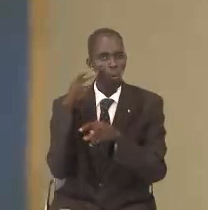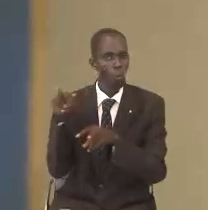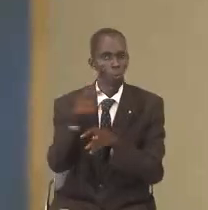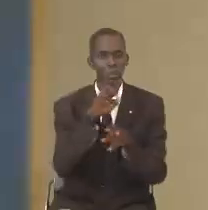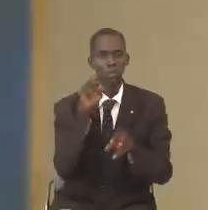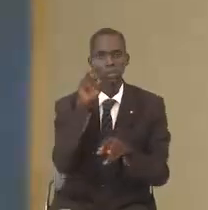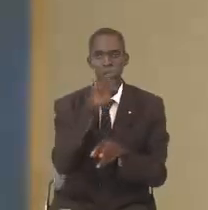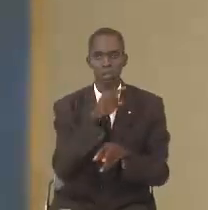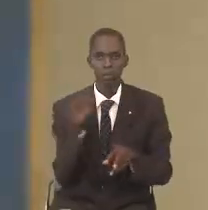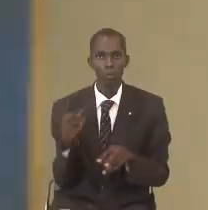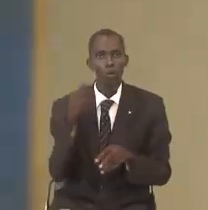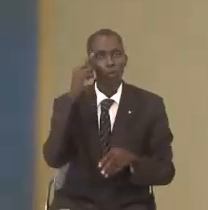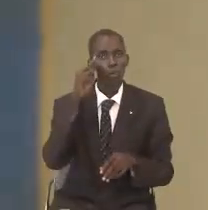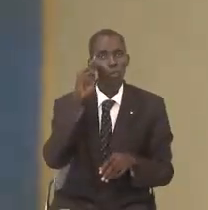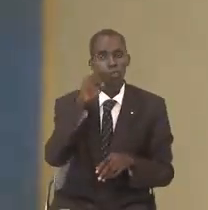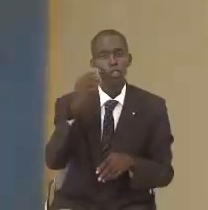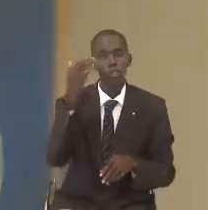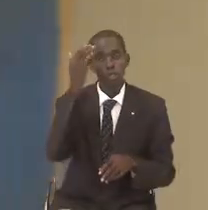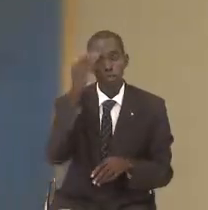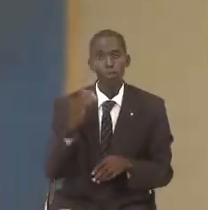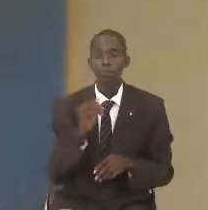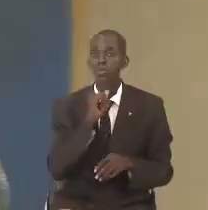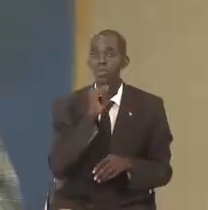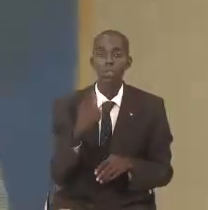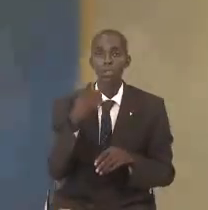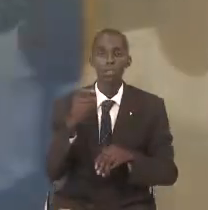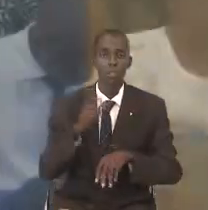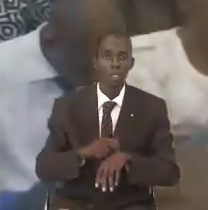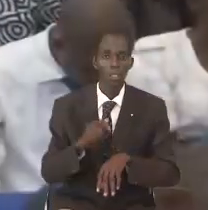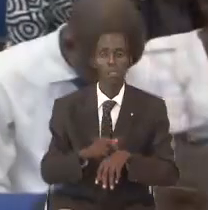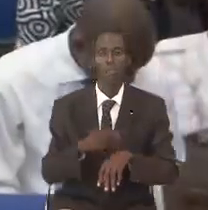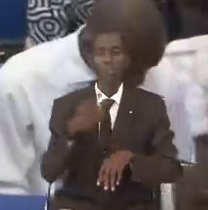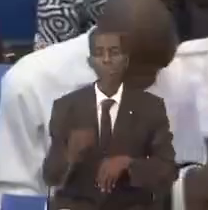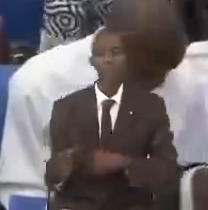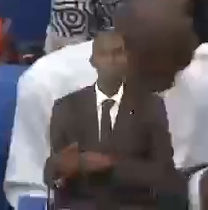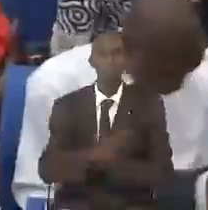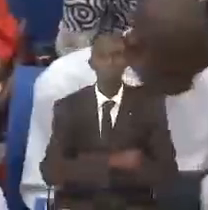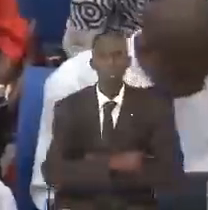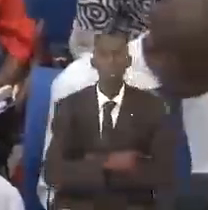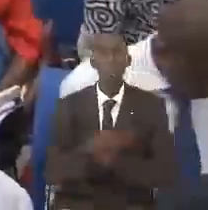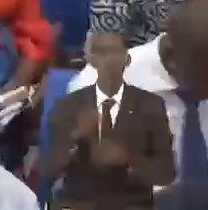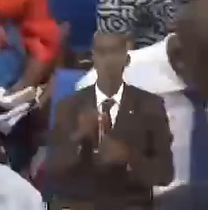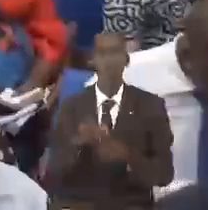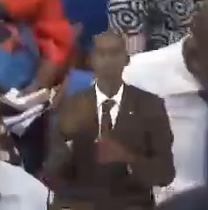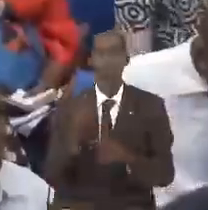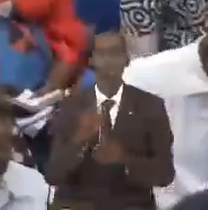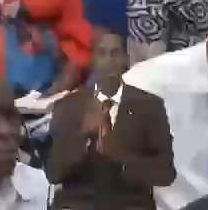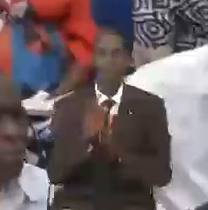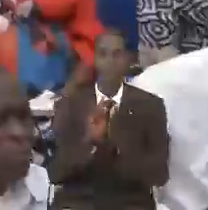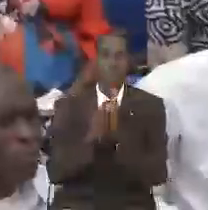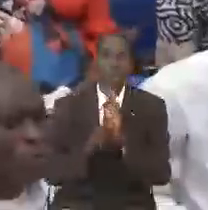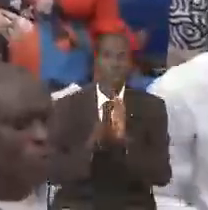for ye know neither the day nor the hour wherein the Son